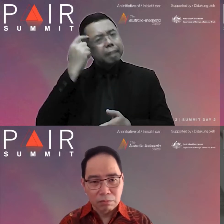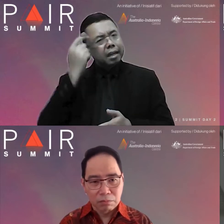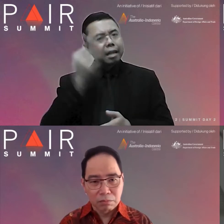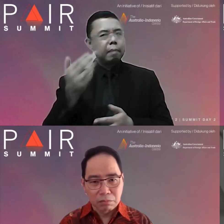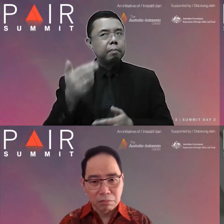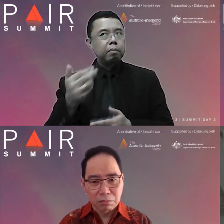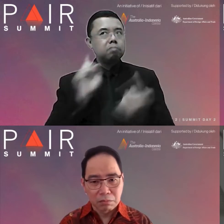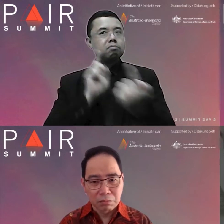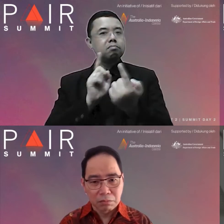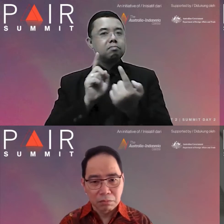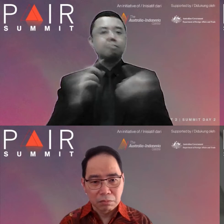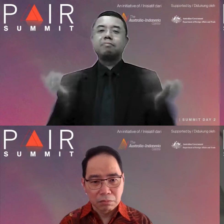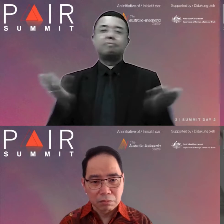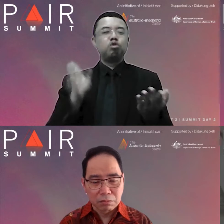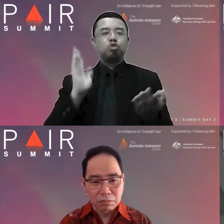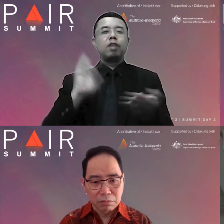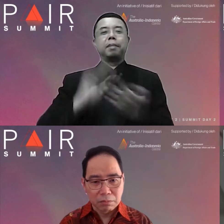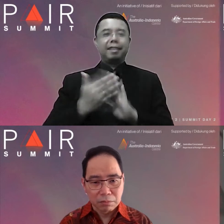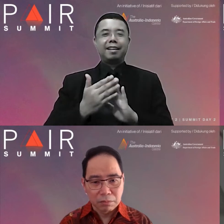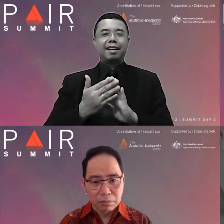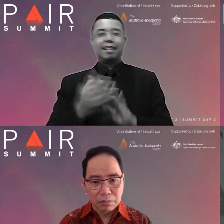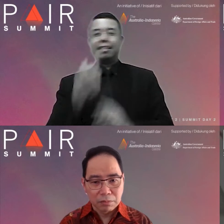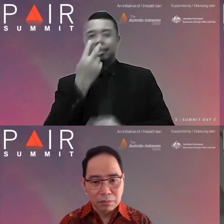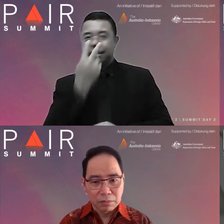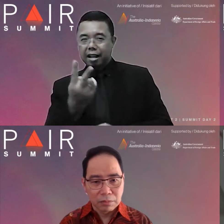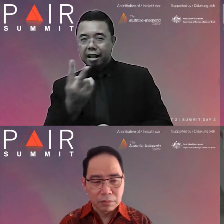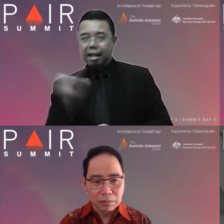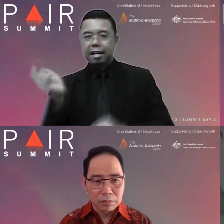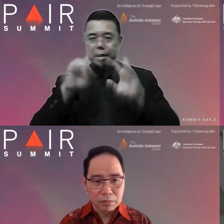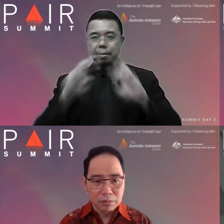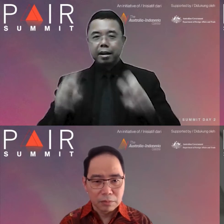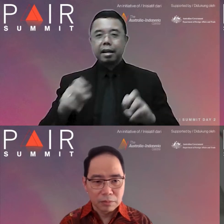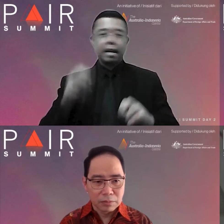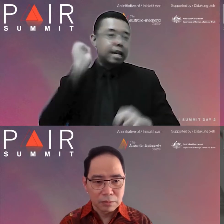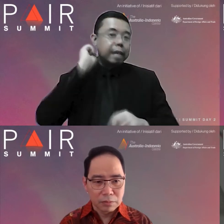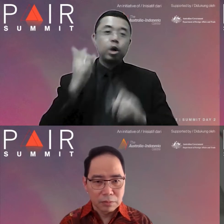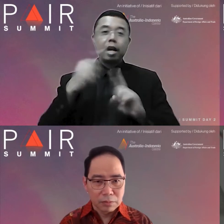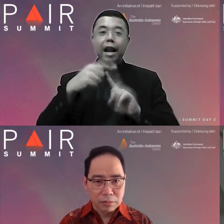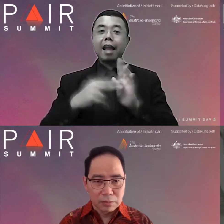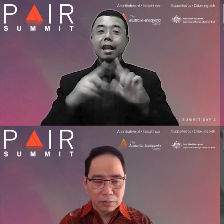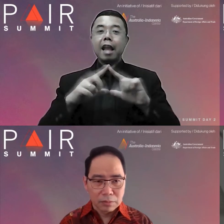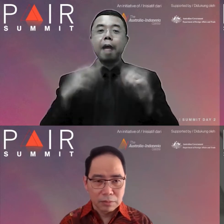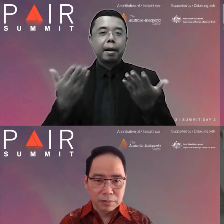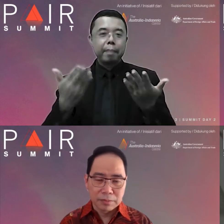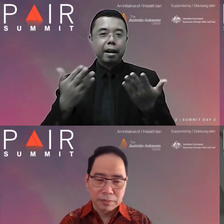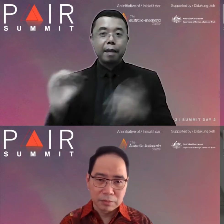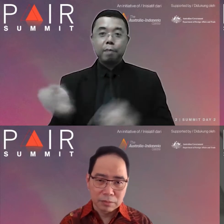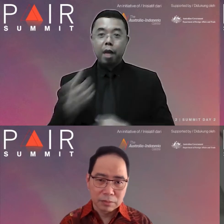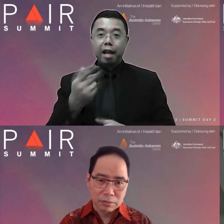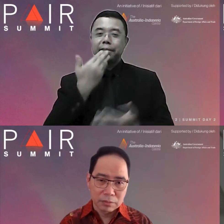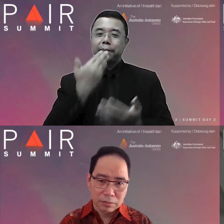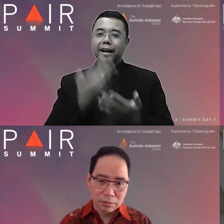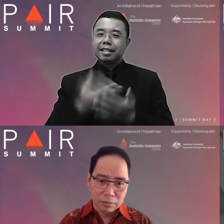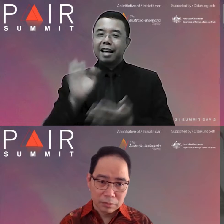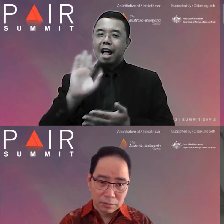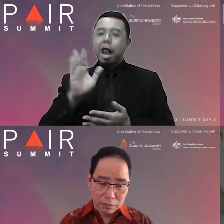Ratna, mungkin if you could go first. Yes, thank you very much, Helen. Yes, it's definitely what Pak Chris mentioned